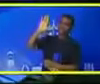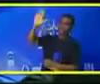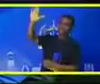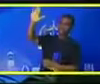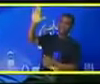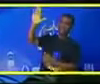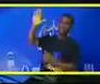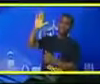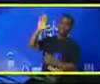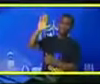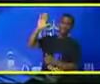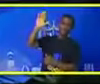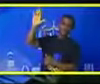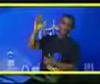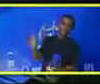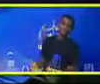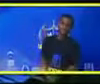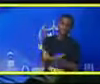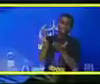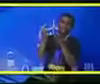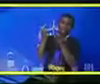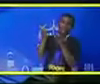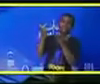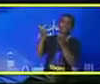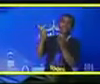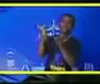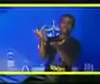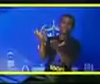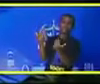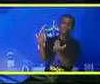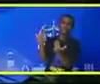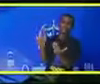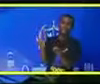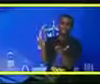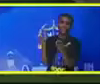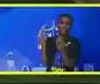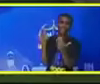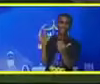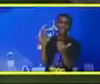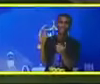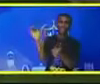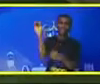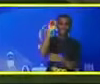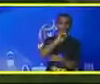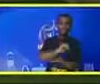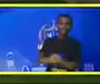your rising has come. Oh,